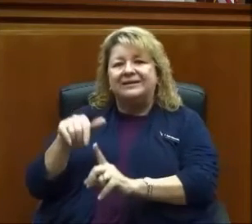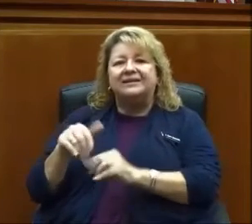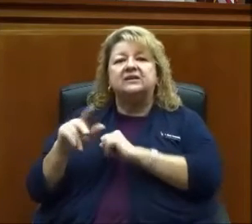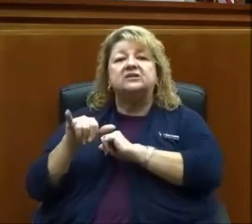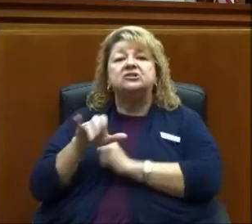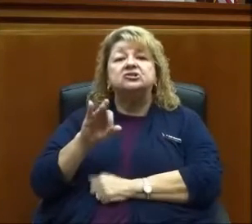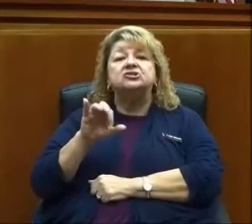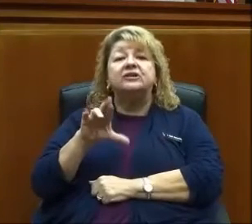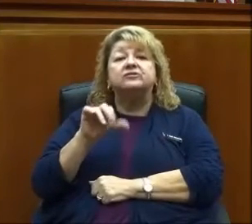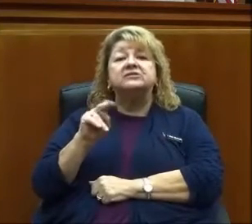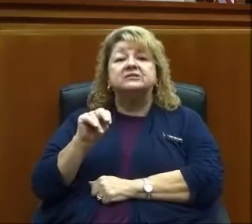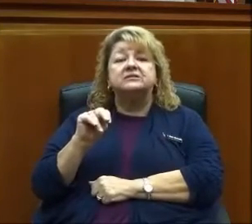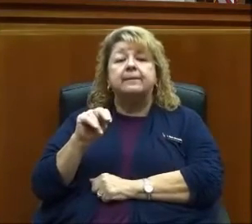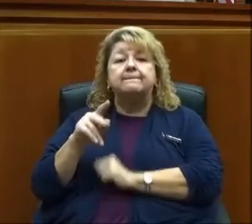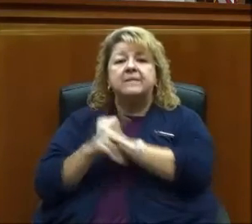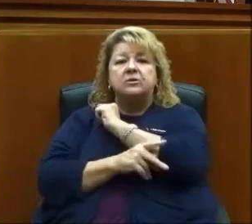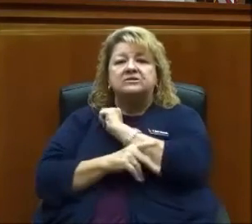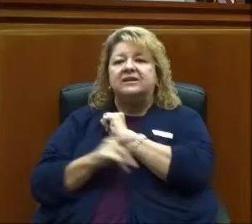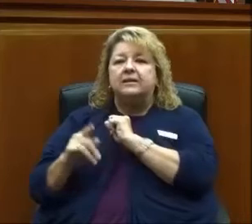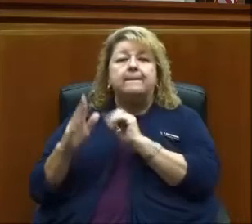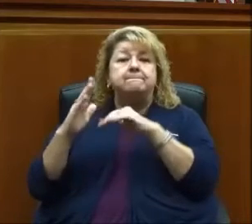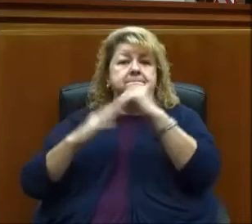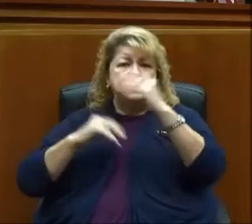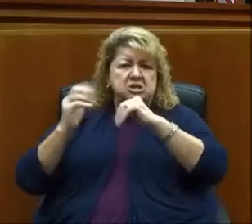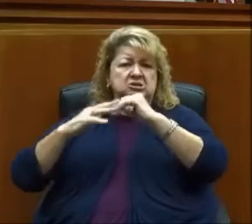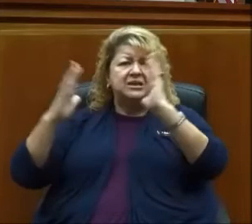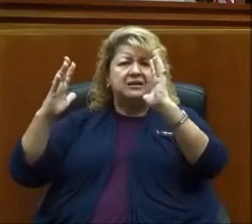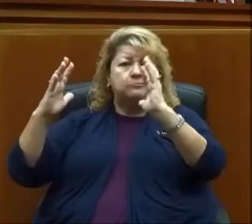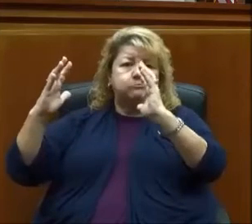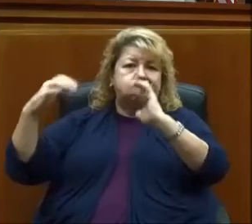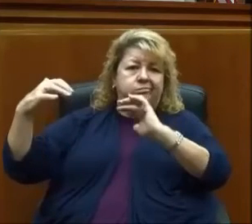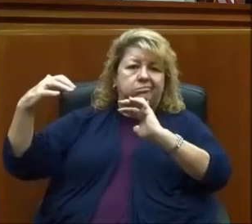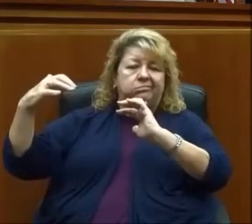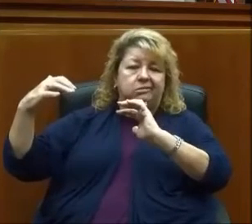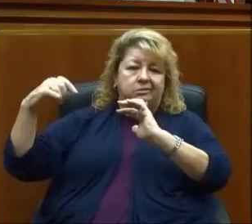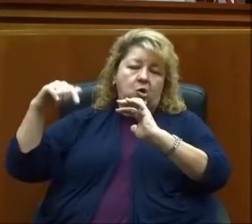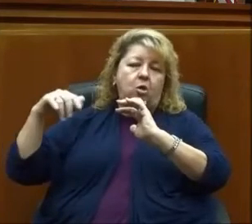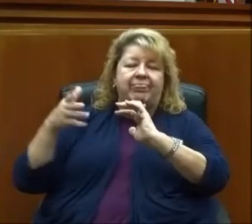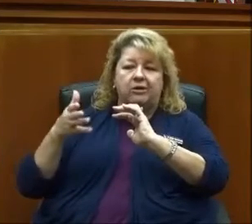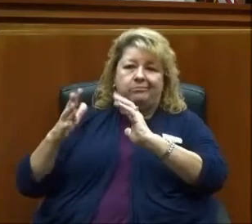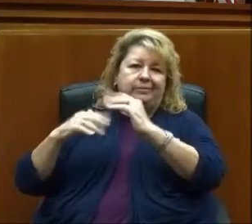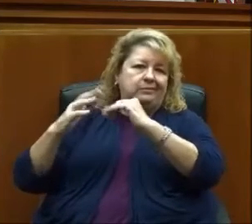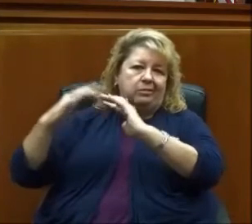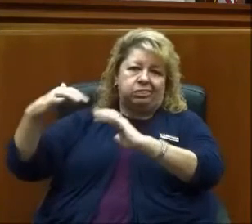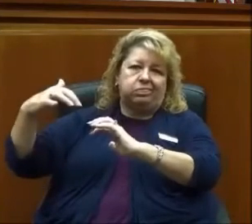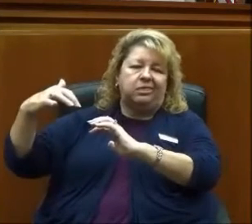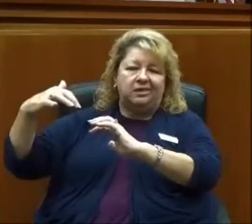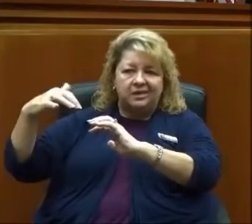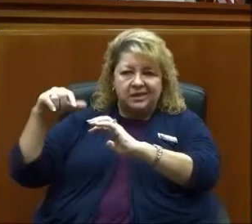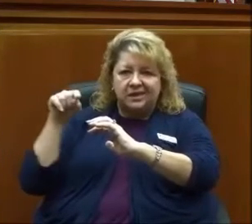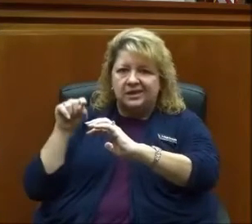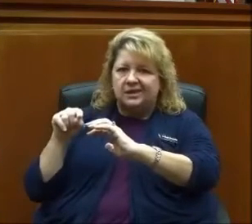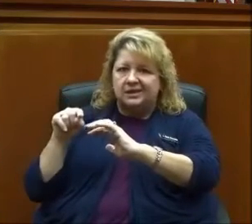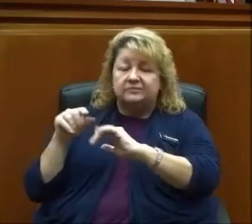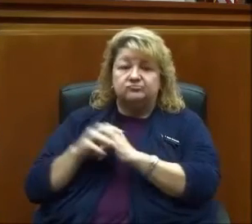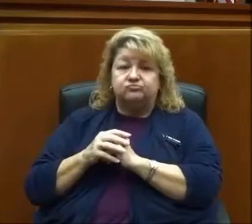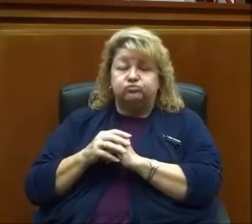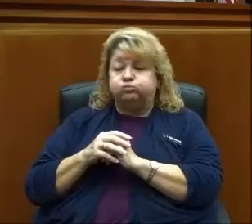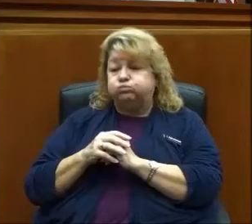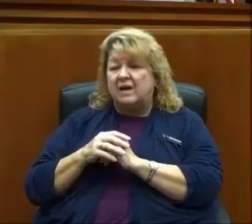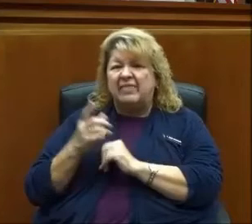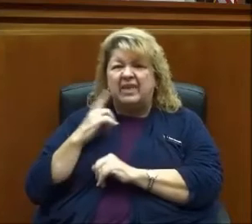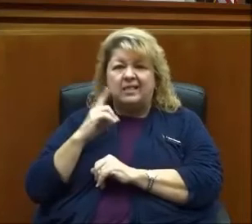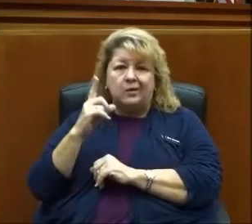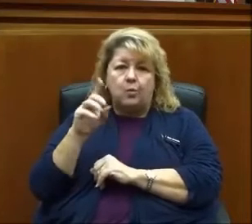Jefferson Parish, and there is a dilapidated building on the site, and there's also, it's not even